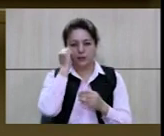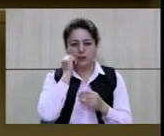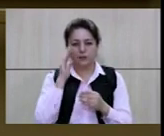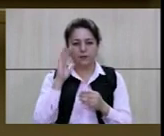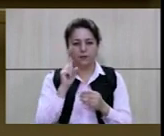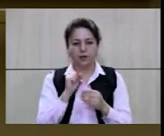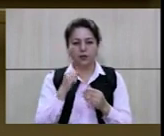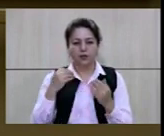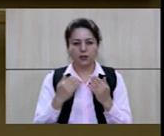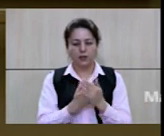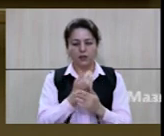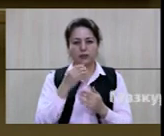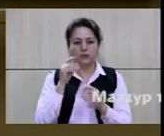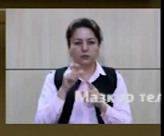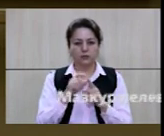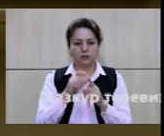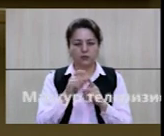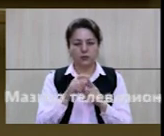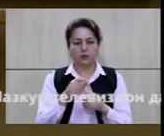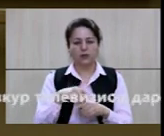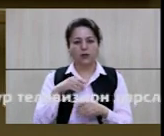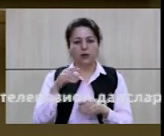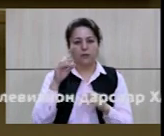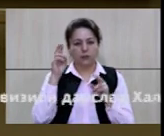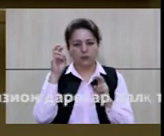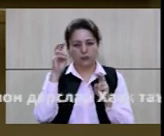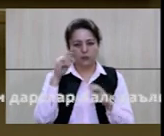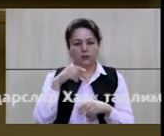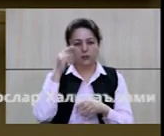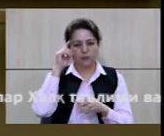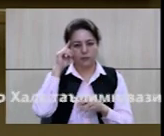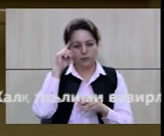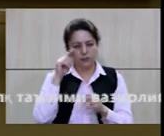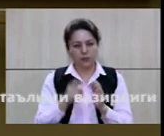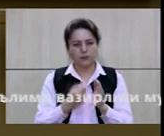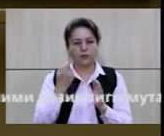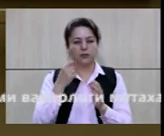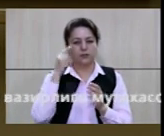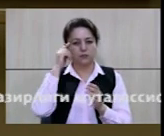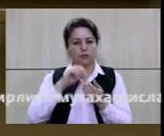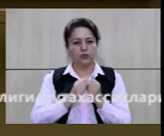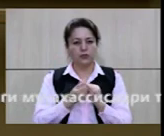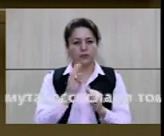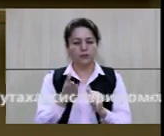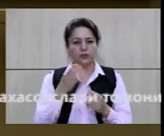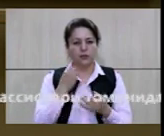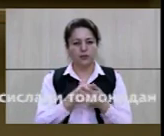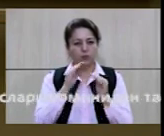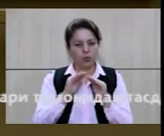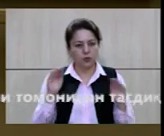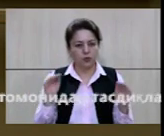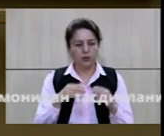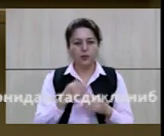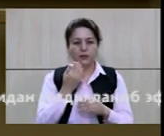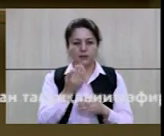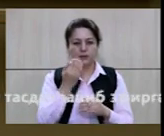va yangi so'zlar mavzusidan bilimlarimizni mustahkamlab olamiz. Qadrli o'quvchilar, siz